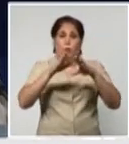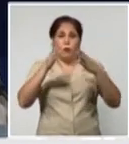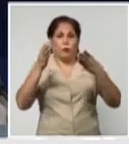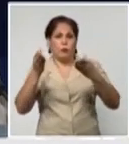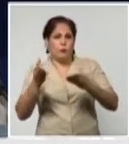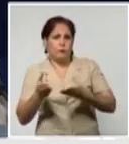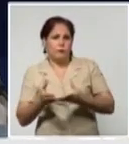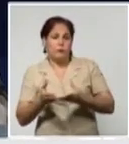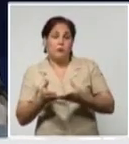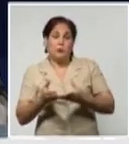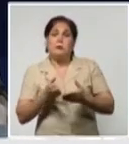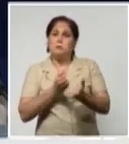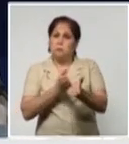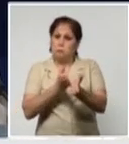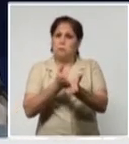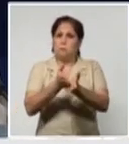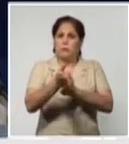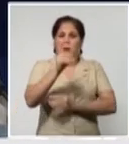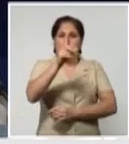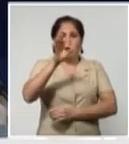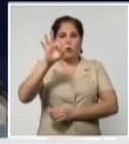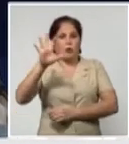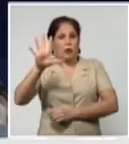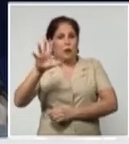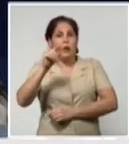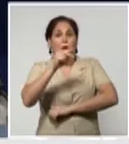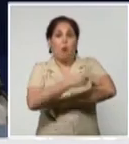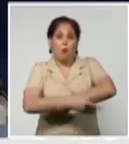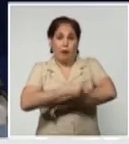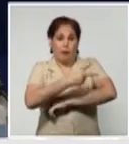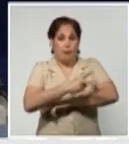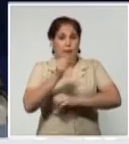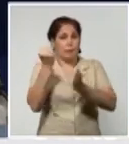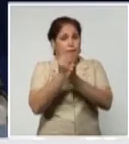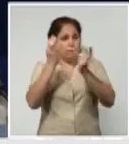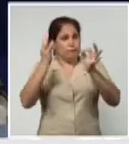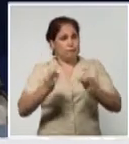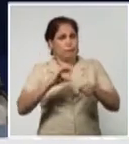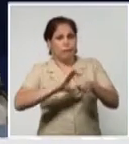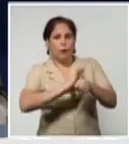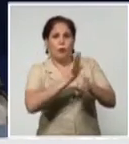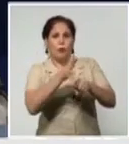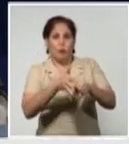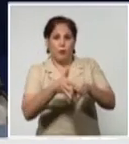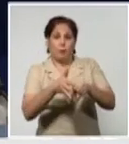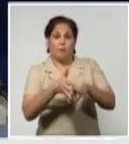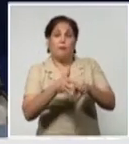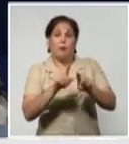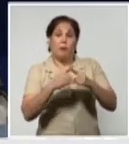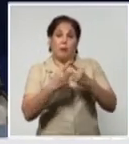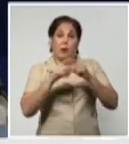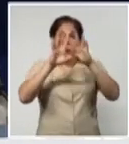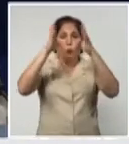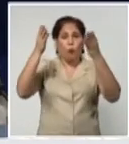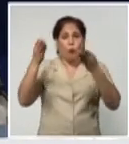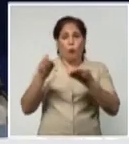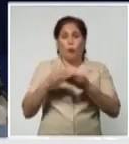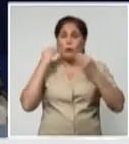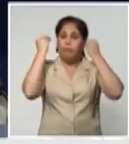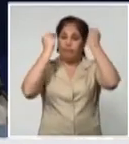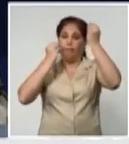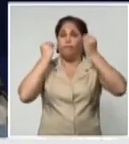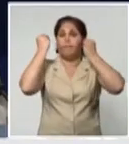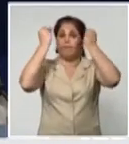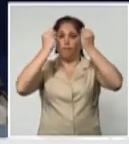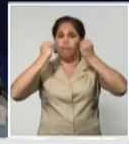with alarming news, the same 185 countries continued reporting COVID-19 cases. This